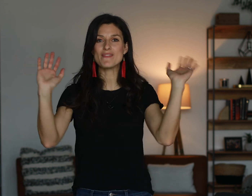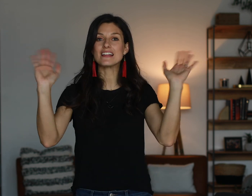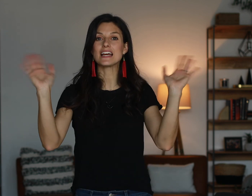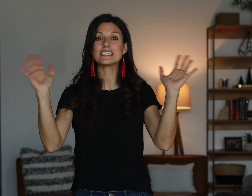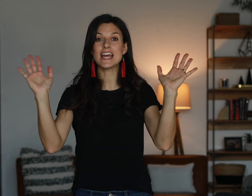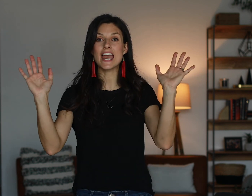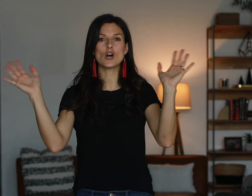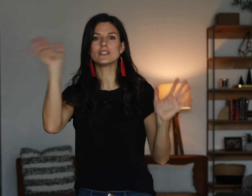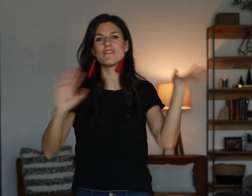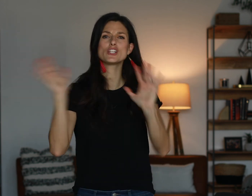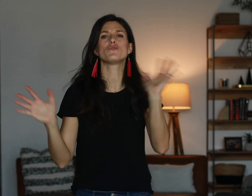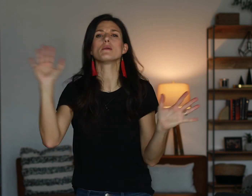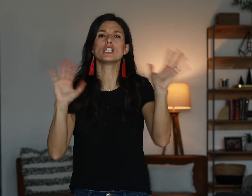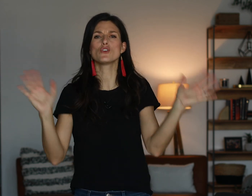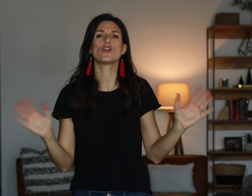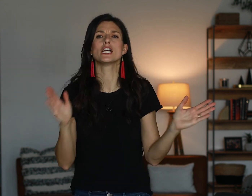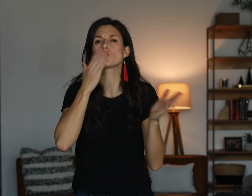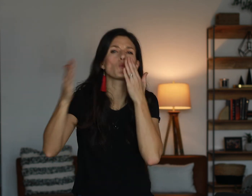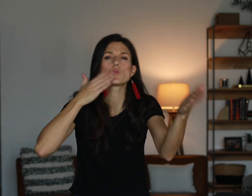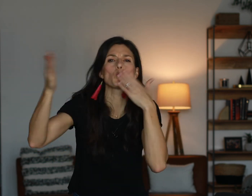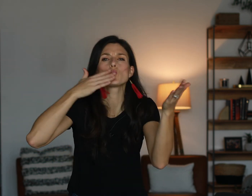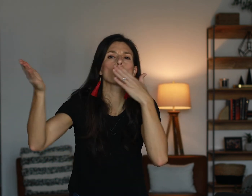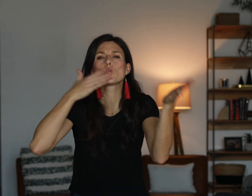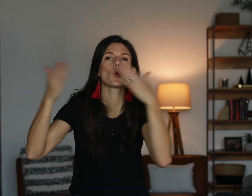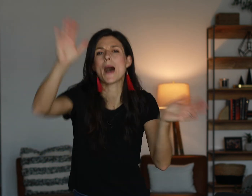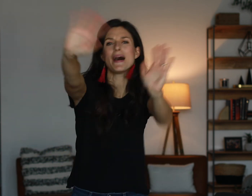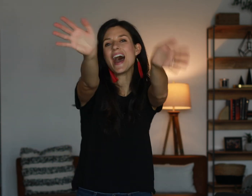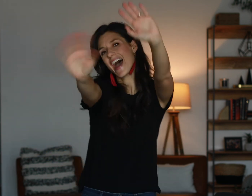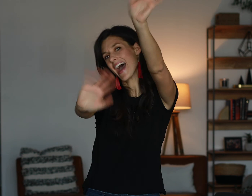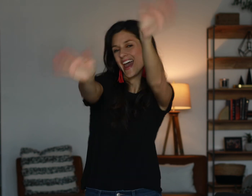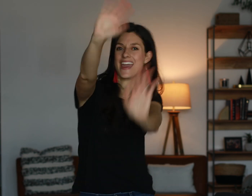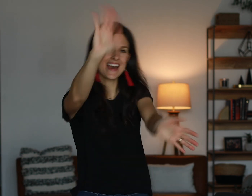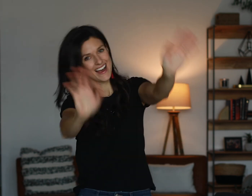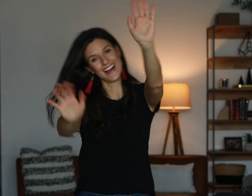right, CITYKIDS, happy Valentine's Day. Go love on your family and your friends.